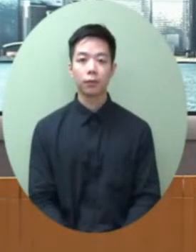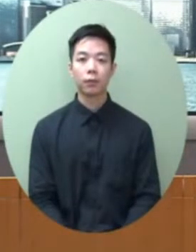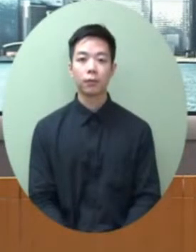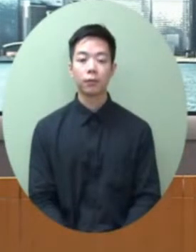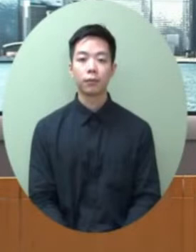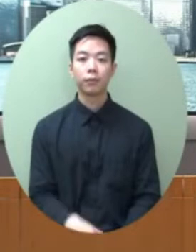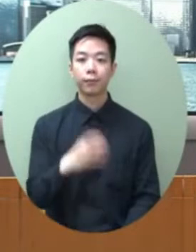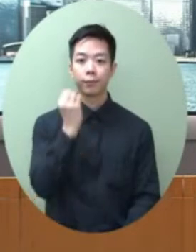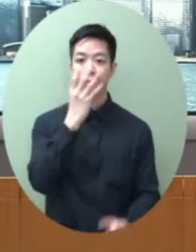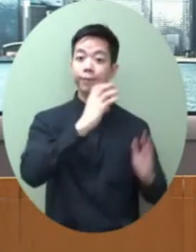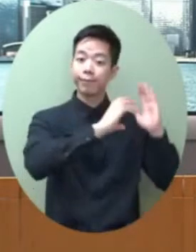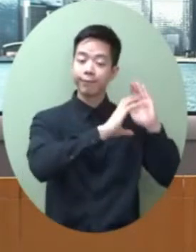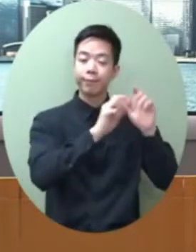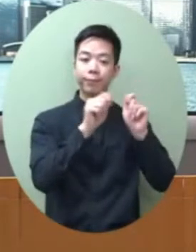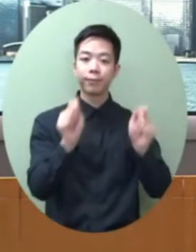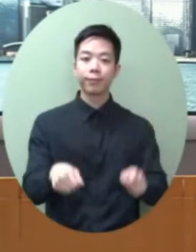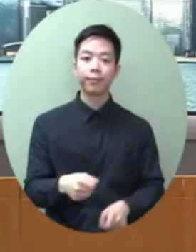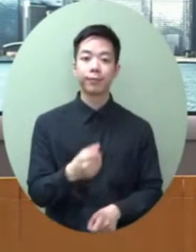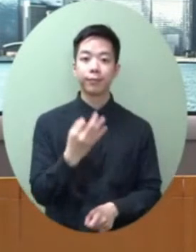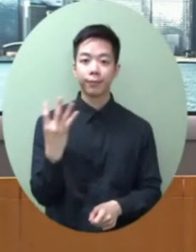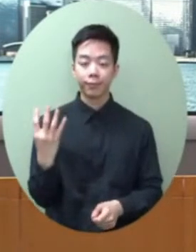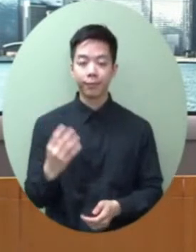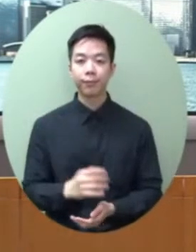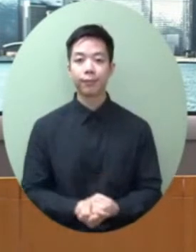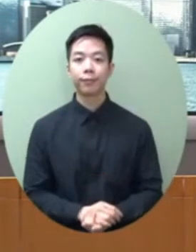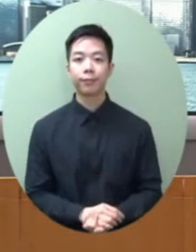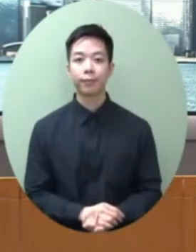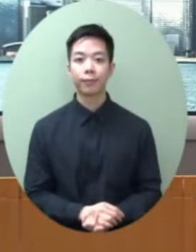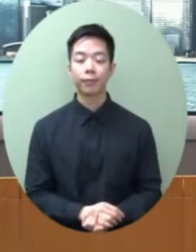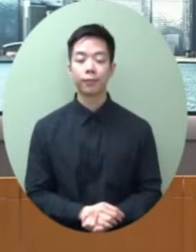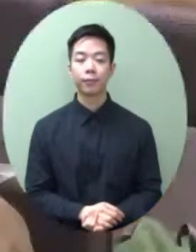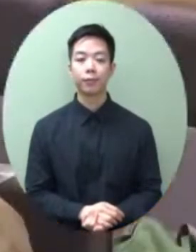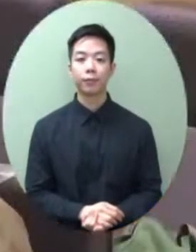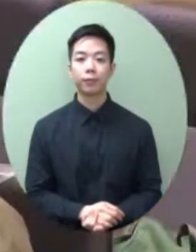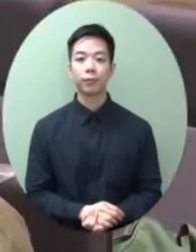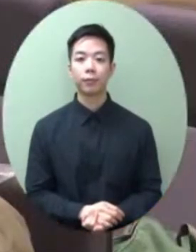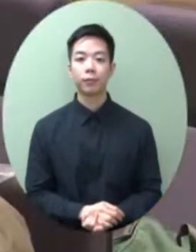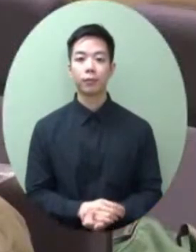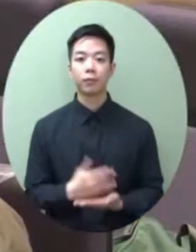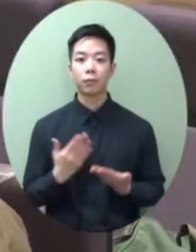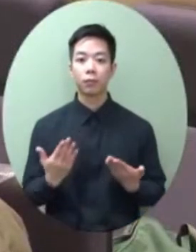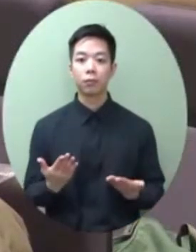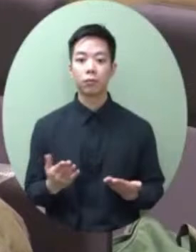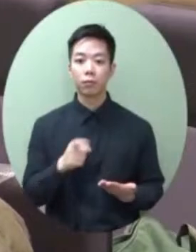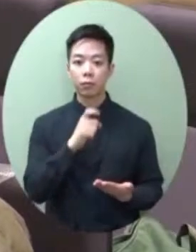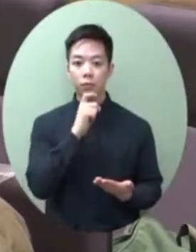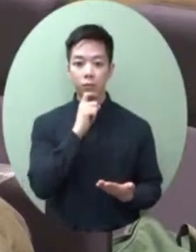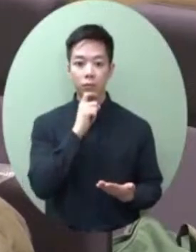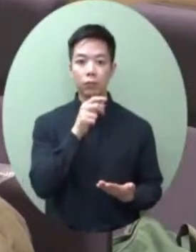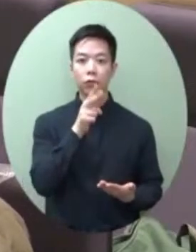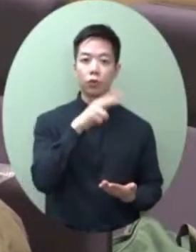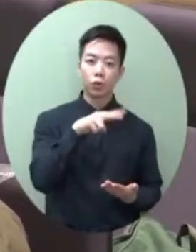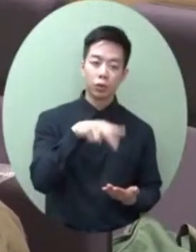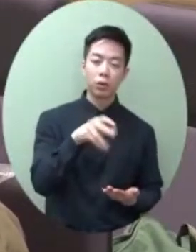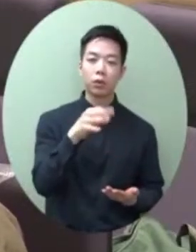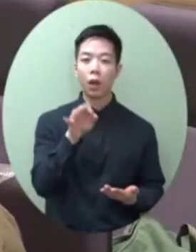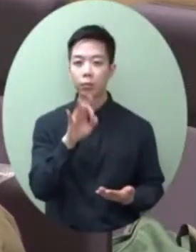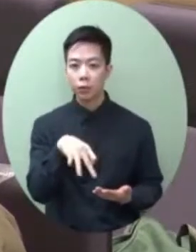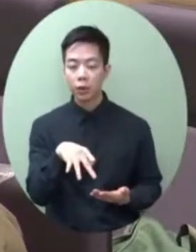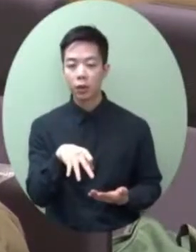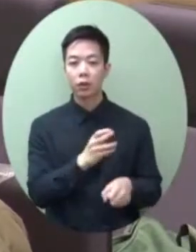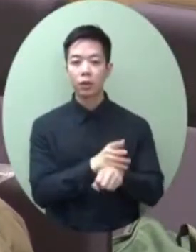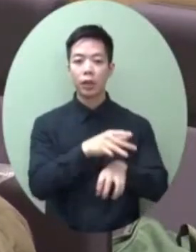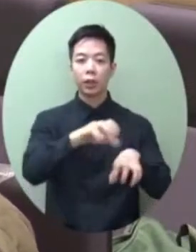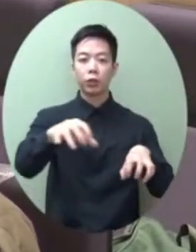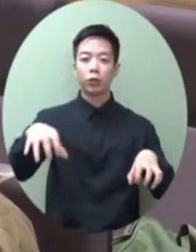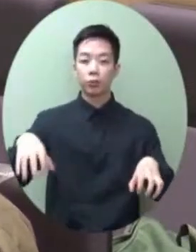RTHK. Given that there are thousands of COVID patients staying in the community, would it trigger more outbreaks? And do you think the pandemic